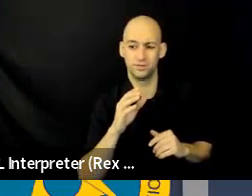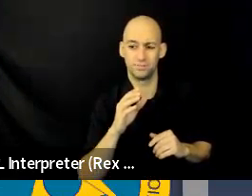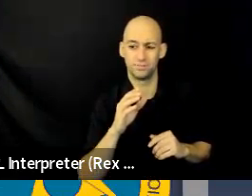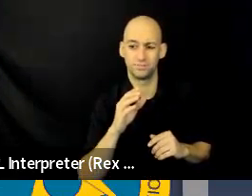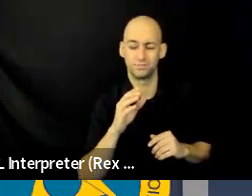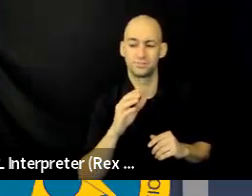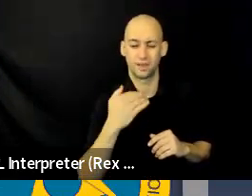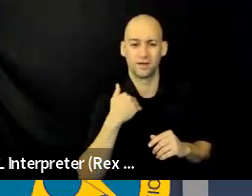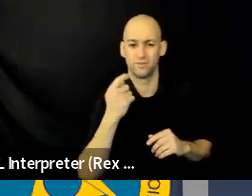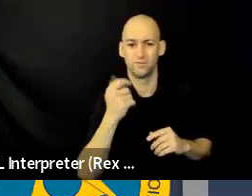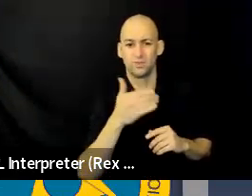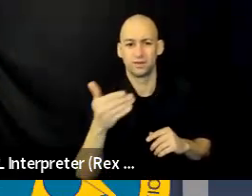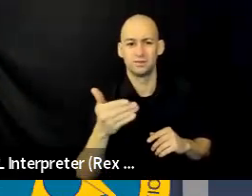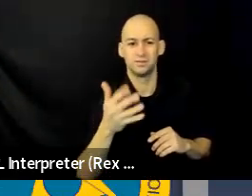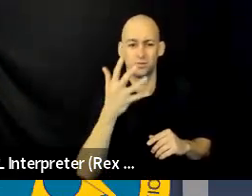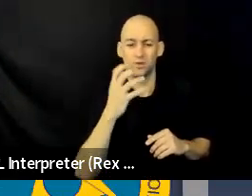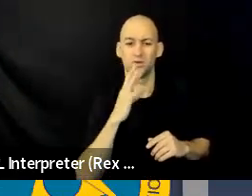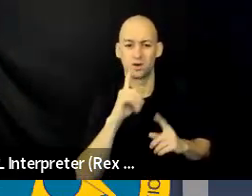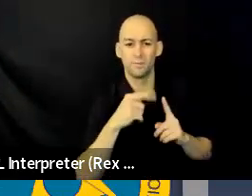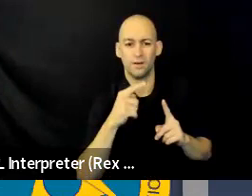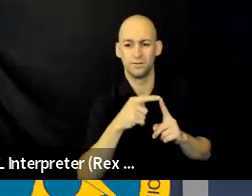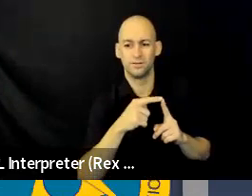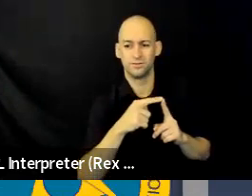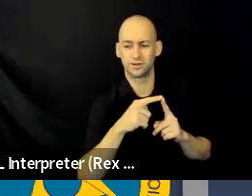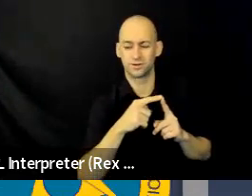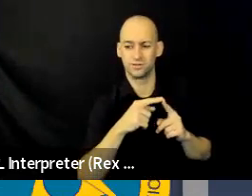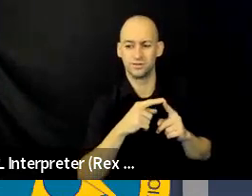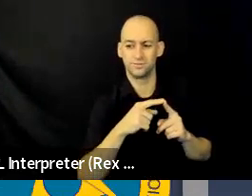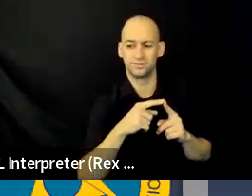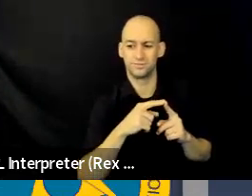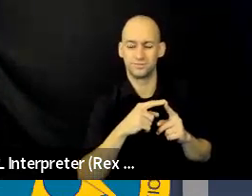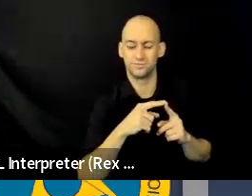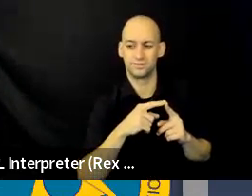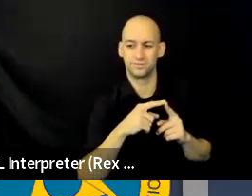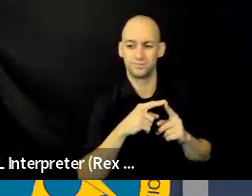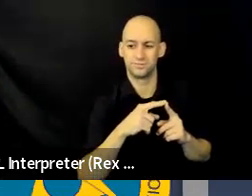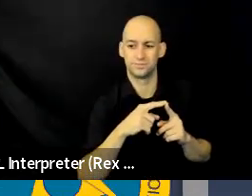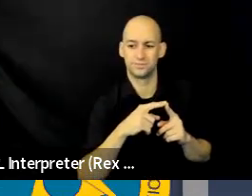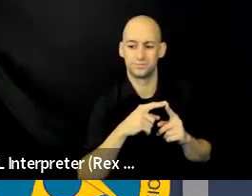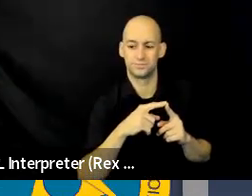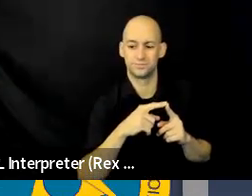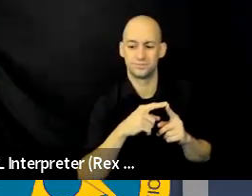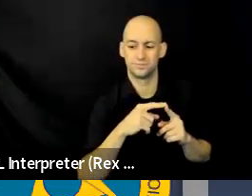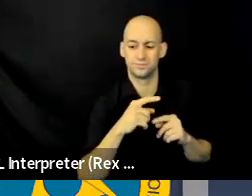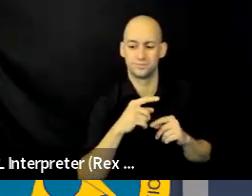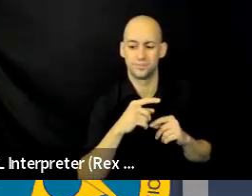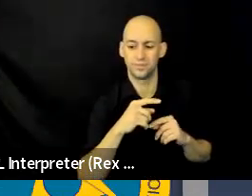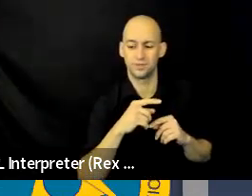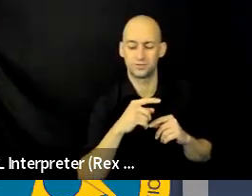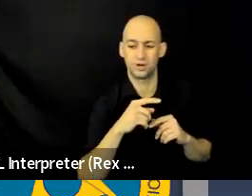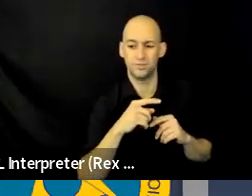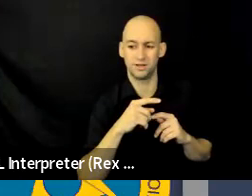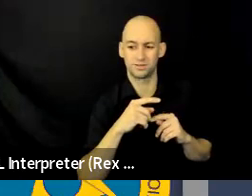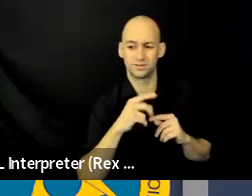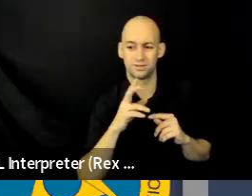I have a couple things, but I just wanted to make a comment to the owner, Mr. Pham. Oh, sorry. A